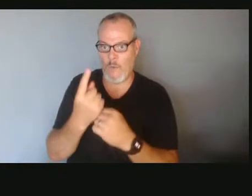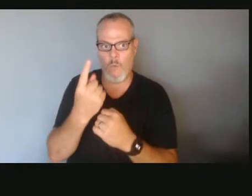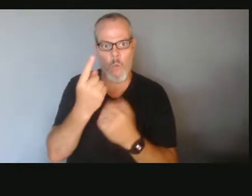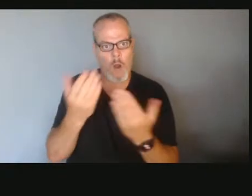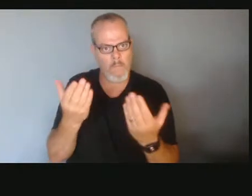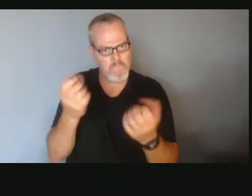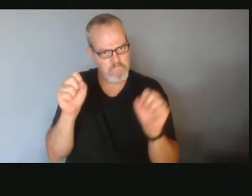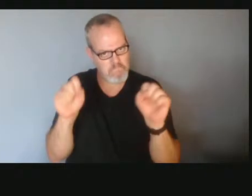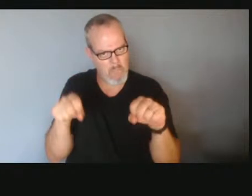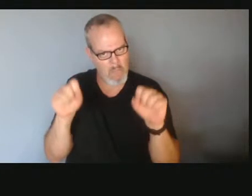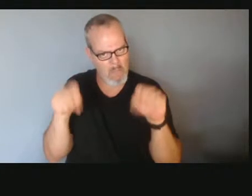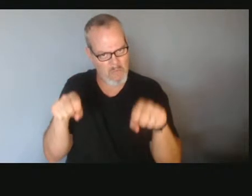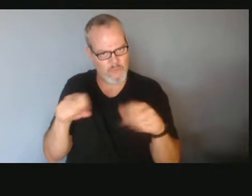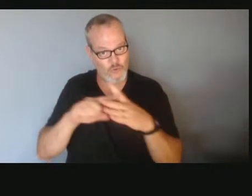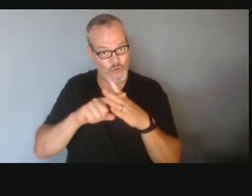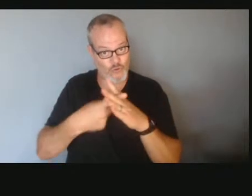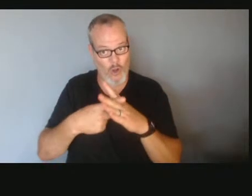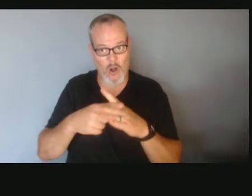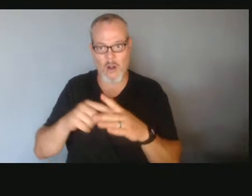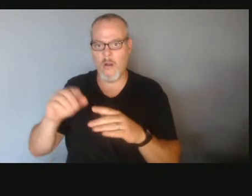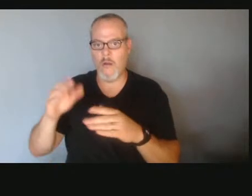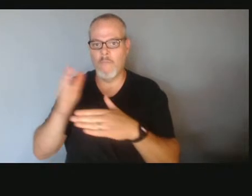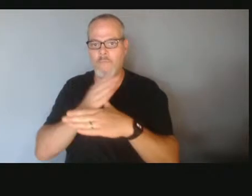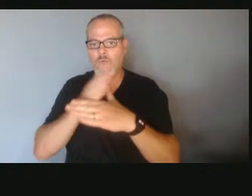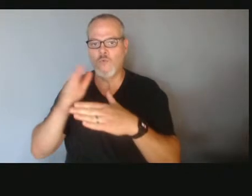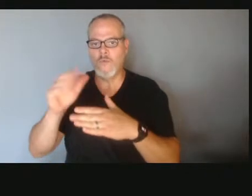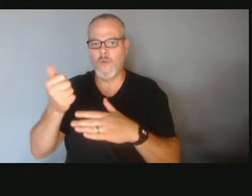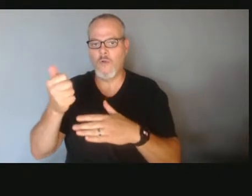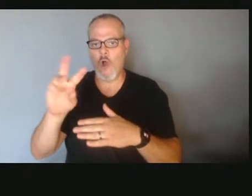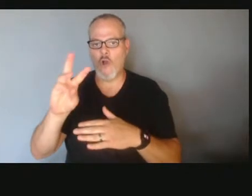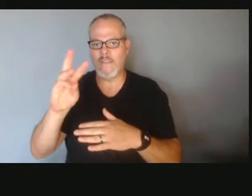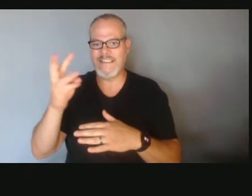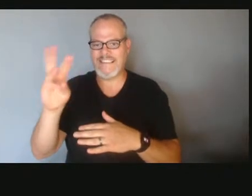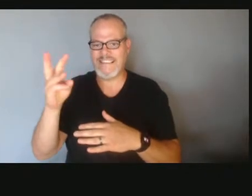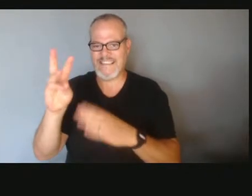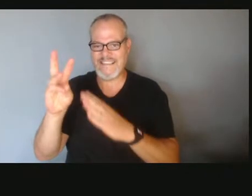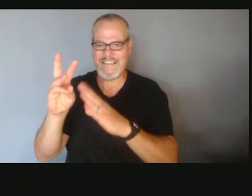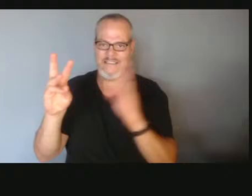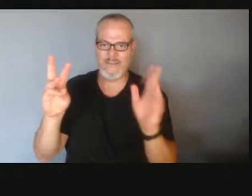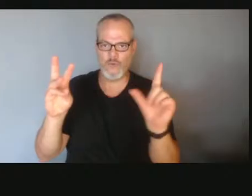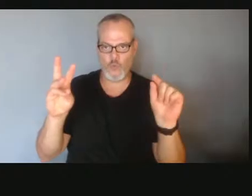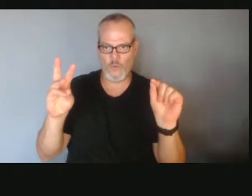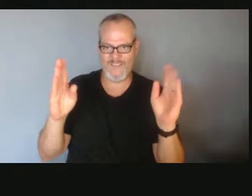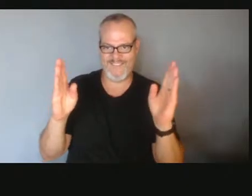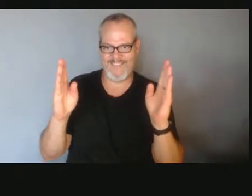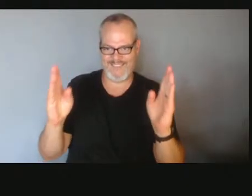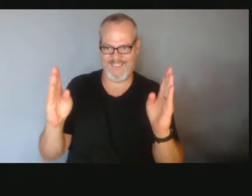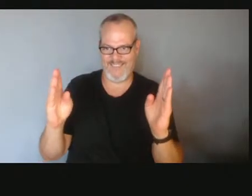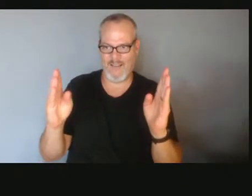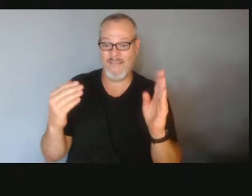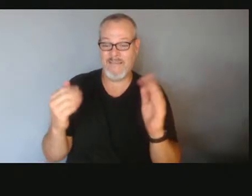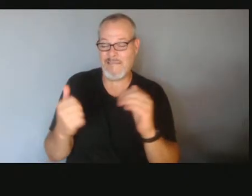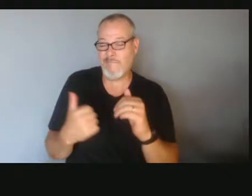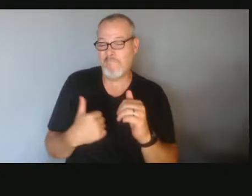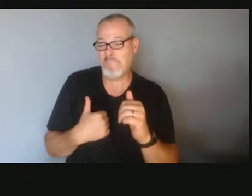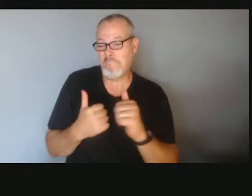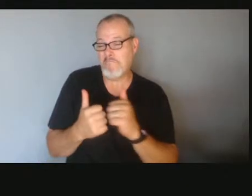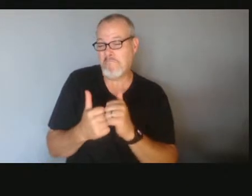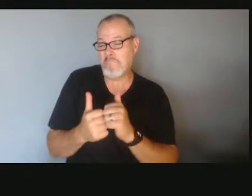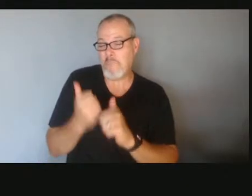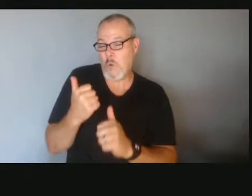onset between August 16th and 20th, with the most likely period the 17th and 19th.